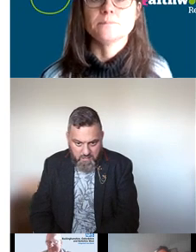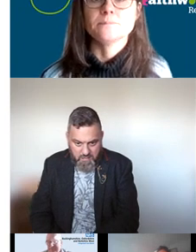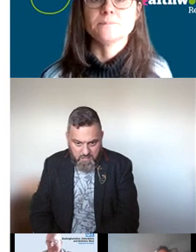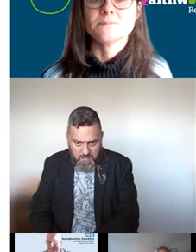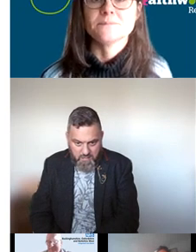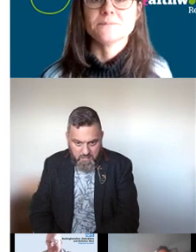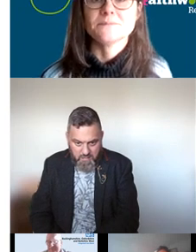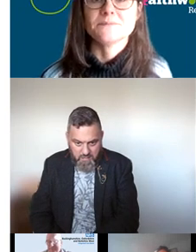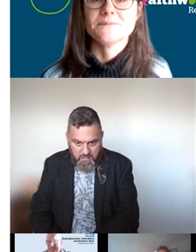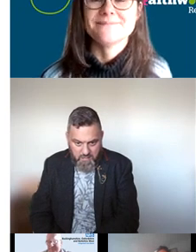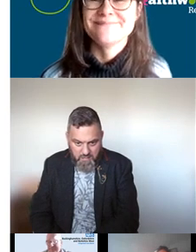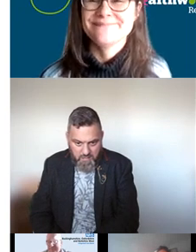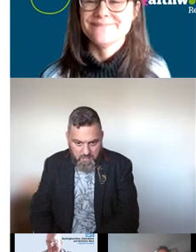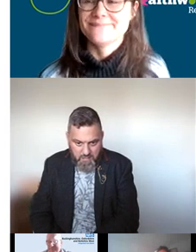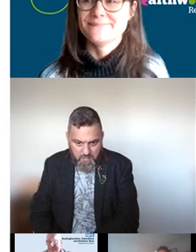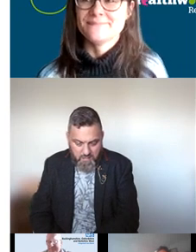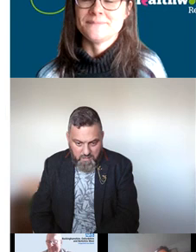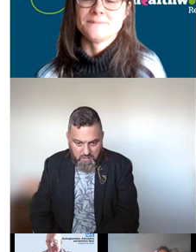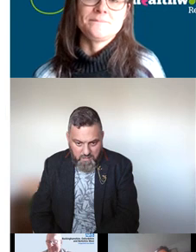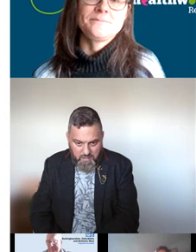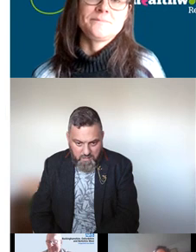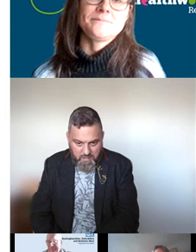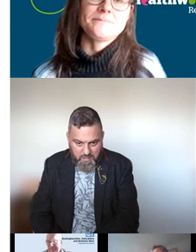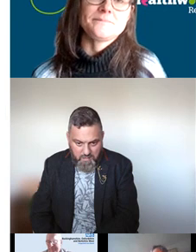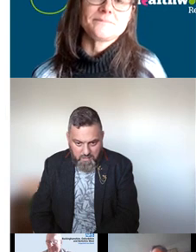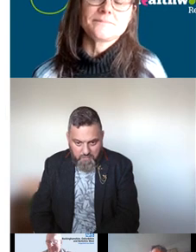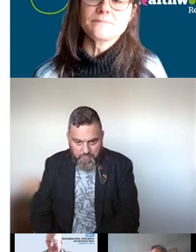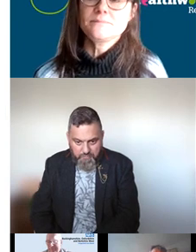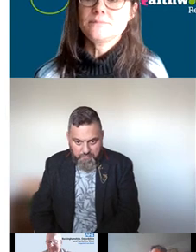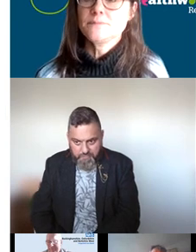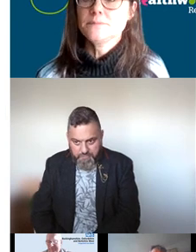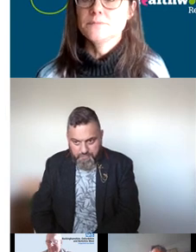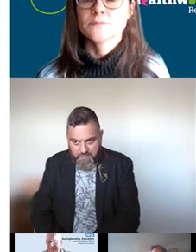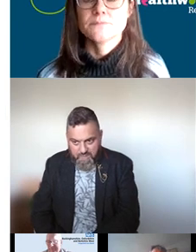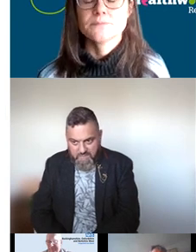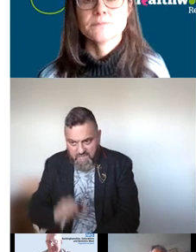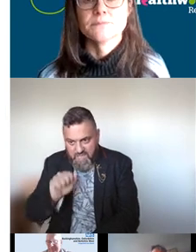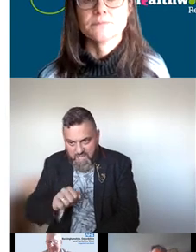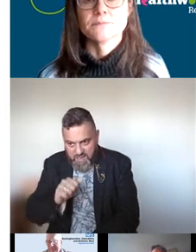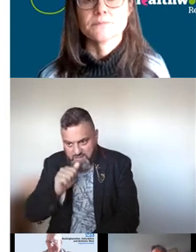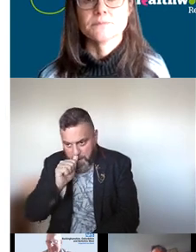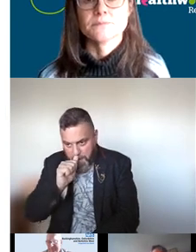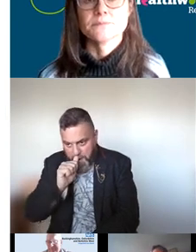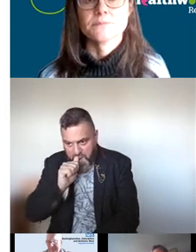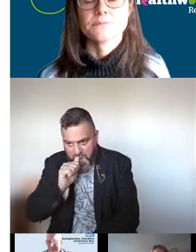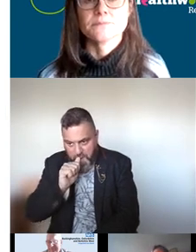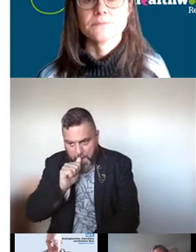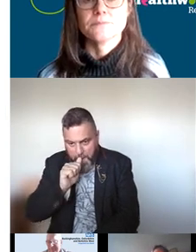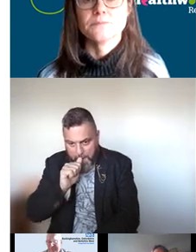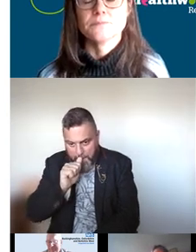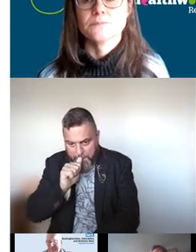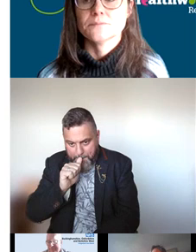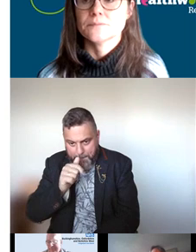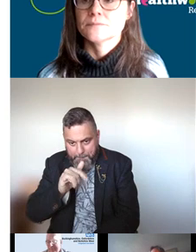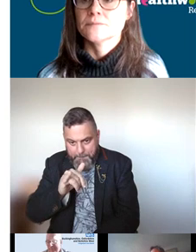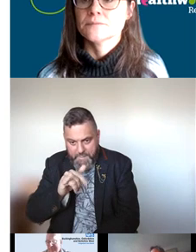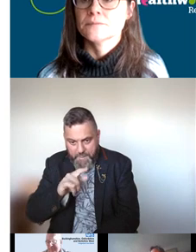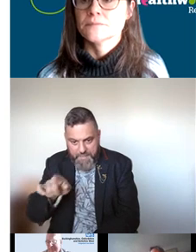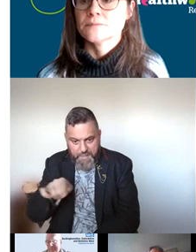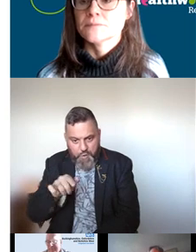Have to come off mute, don't it? Yes, there are, and we have. I mean, people will know the